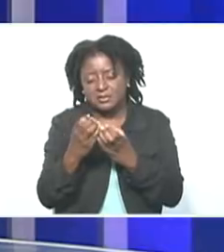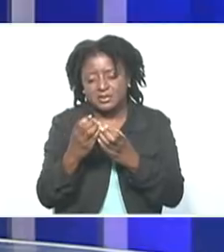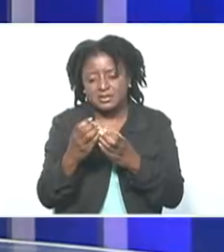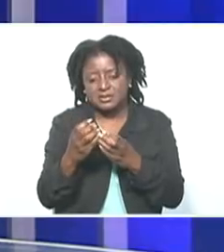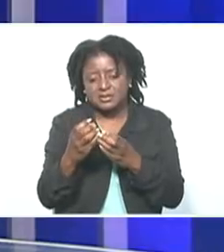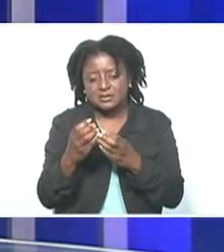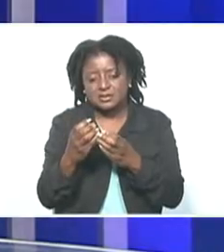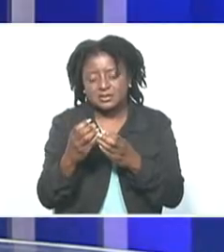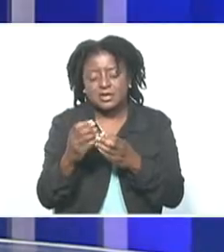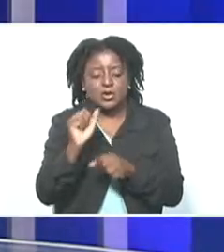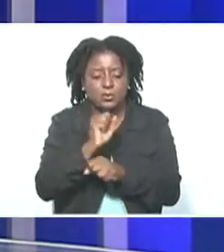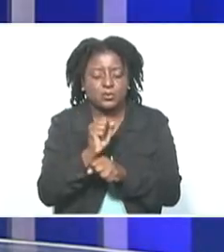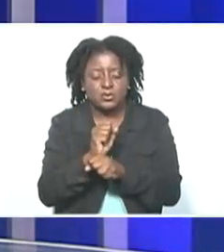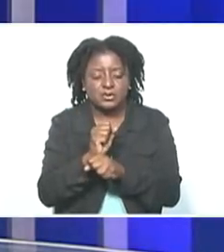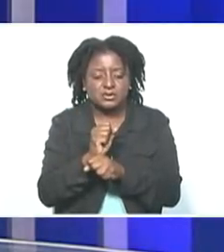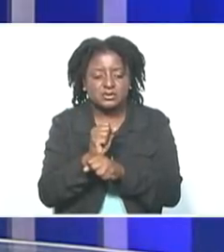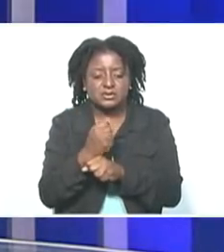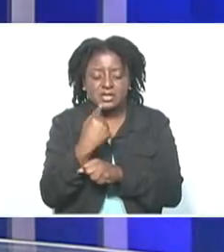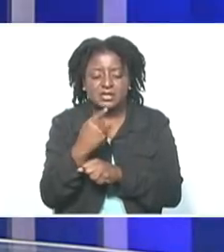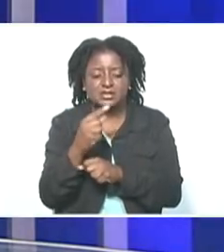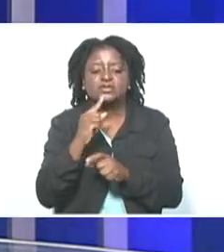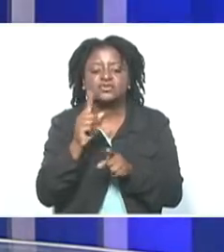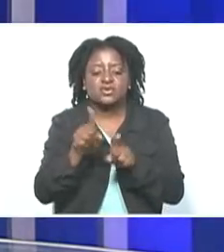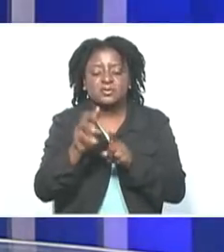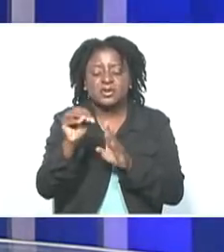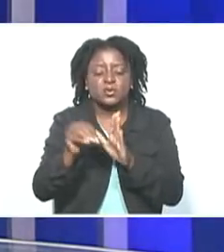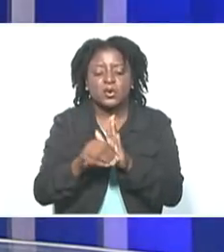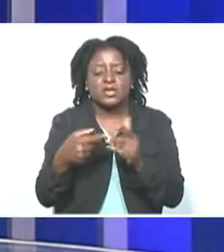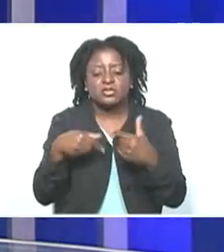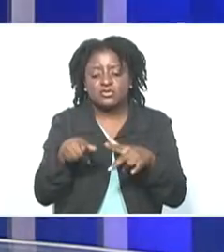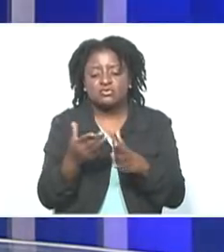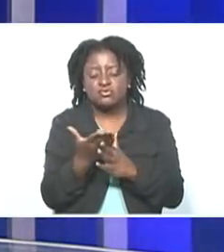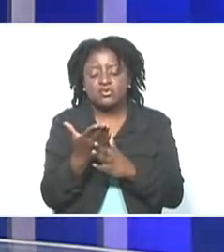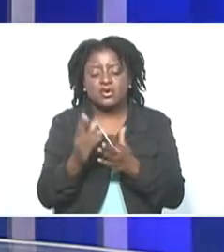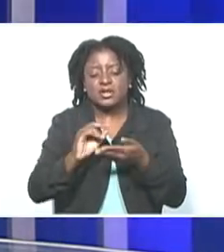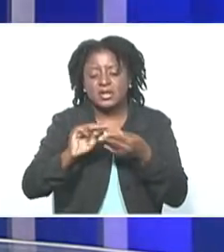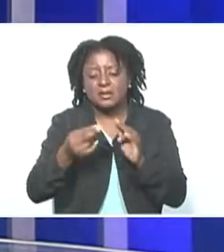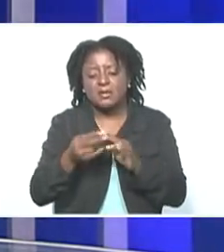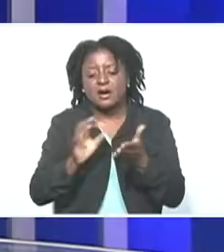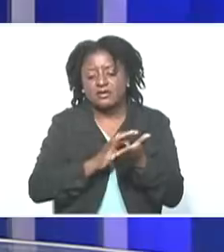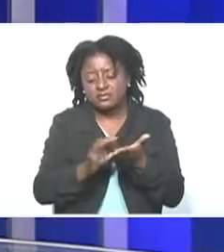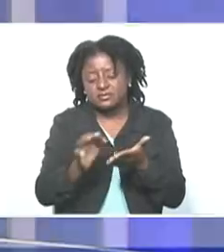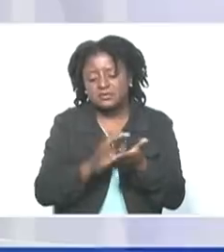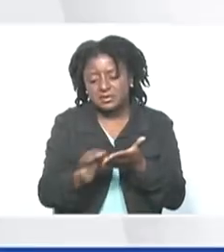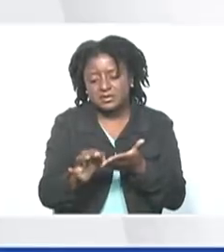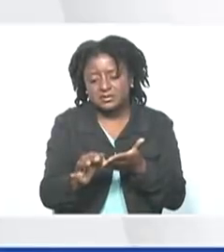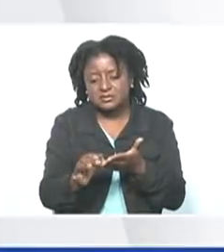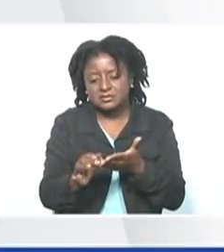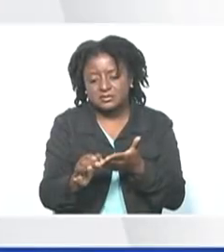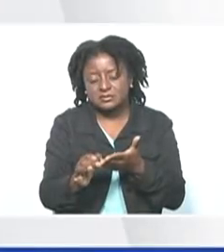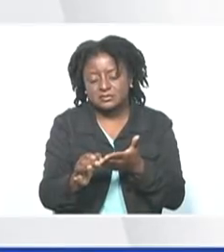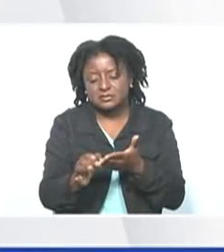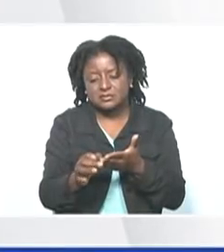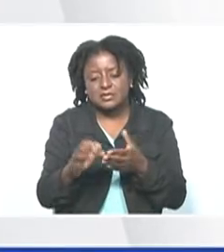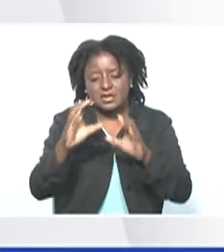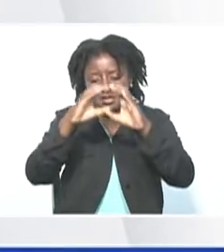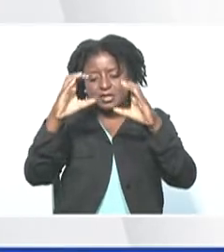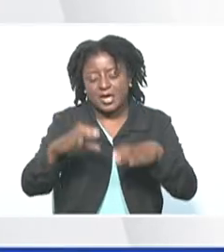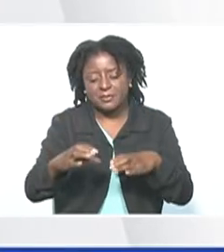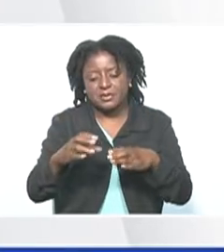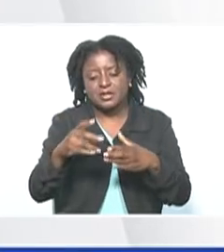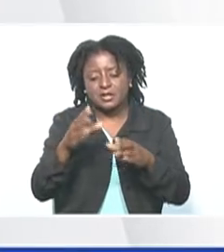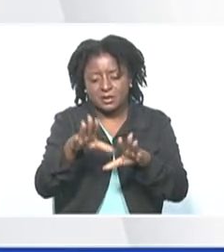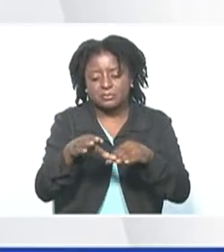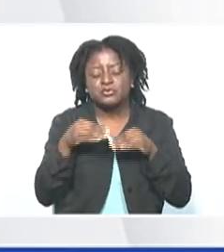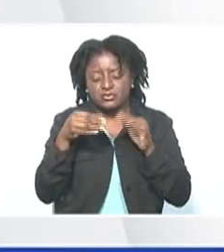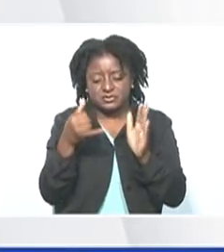Works Minister notes that the agreement went through a number of checks and balances. When Cabinet approved it, we wanted to be sure